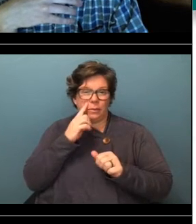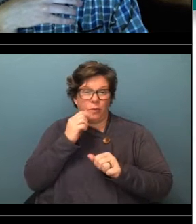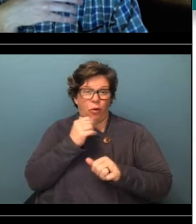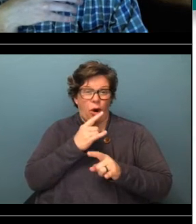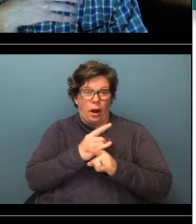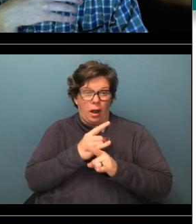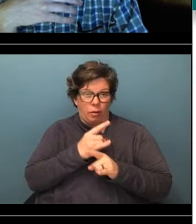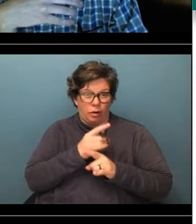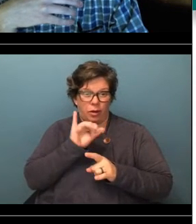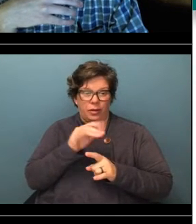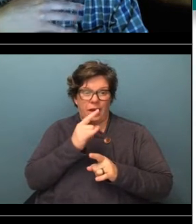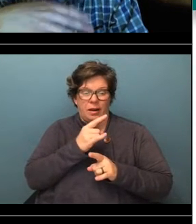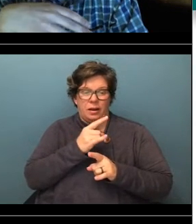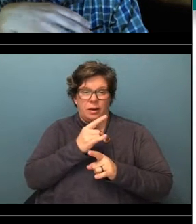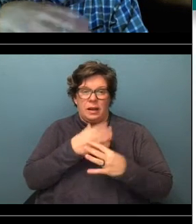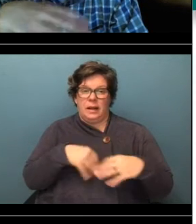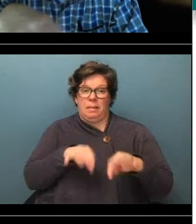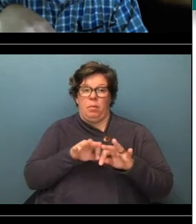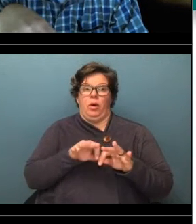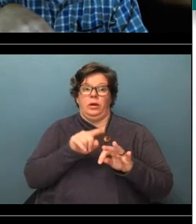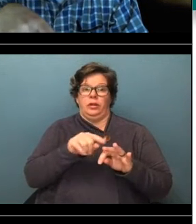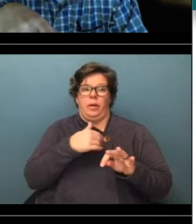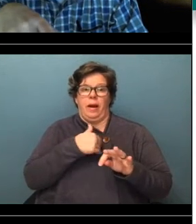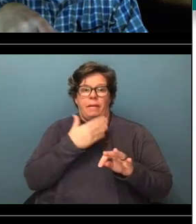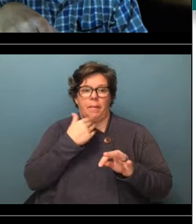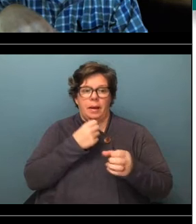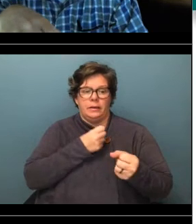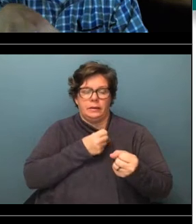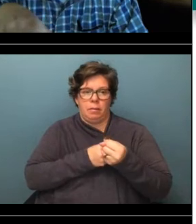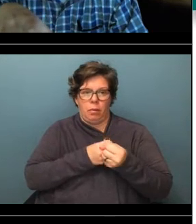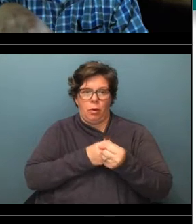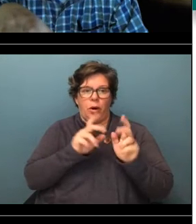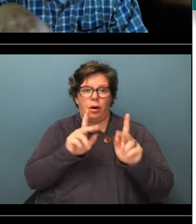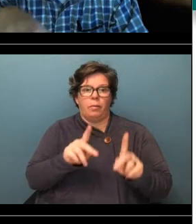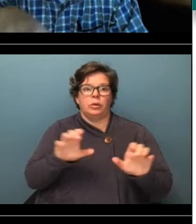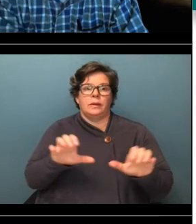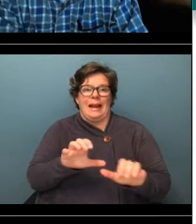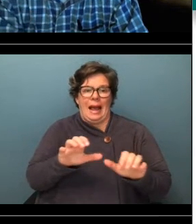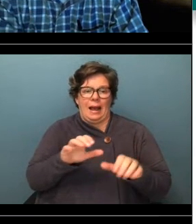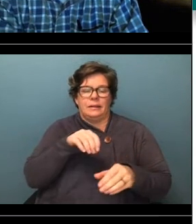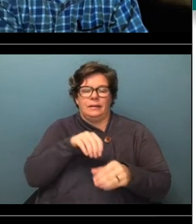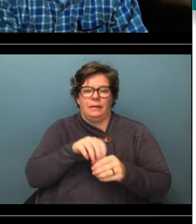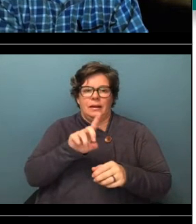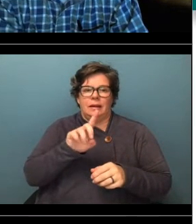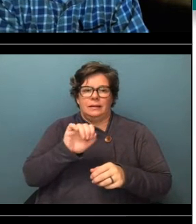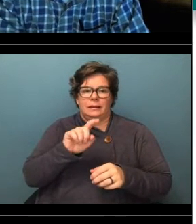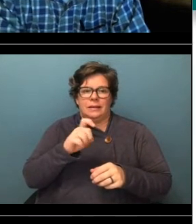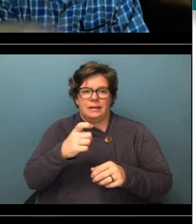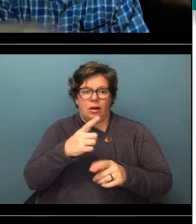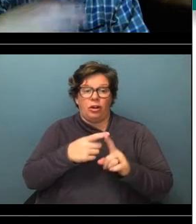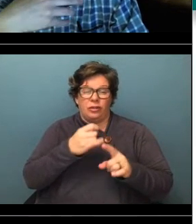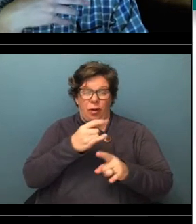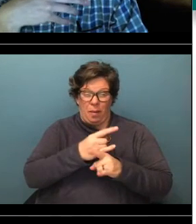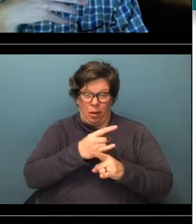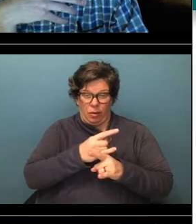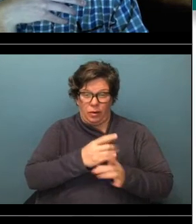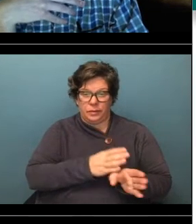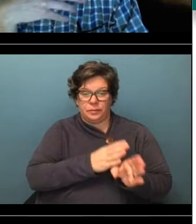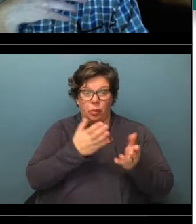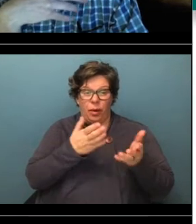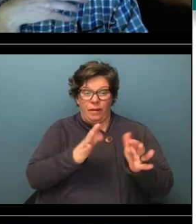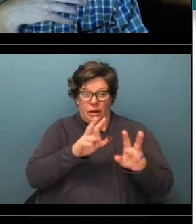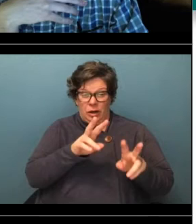Such an assessment is critical when determining how best to support an individual who is actively detoxing from alcohol. Following the